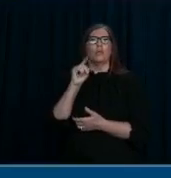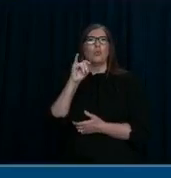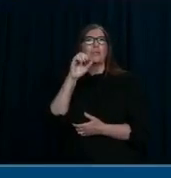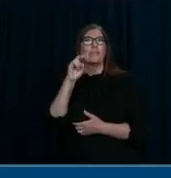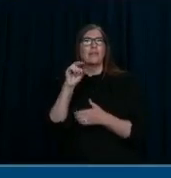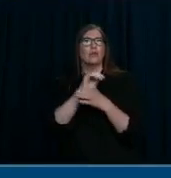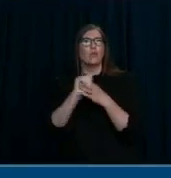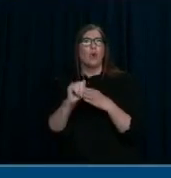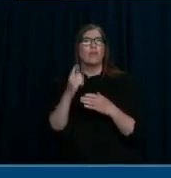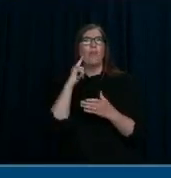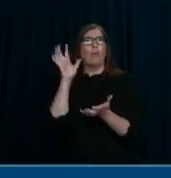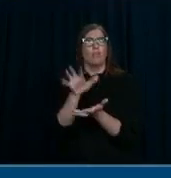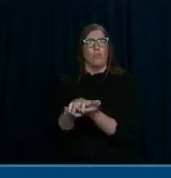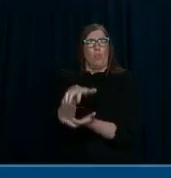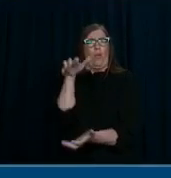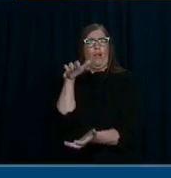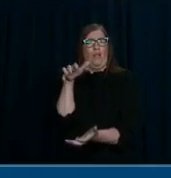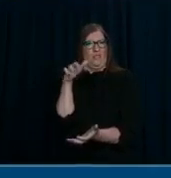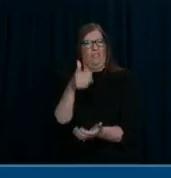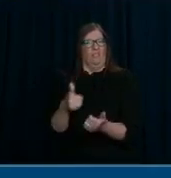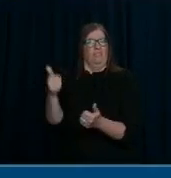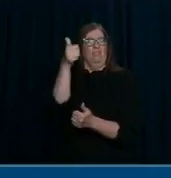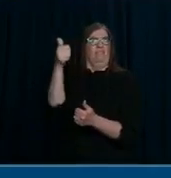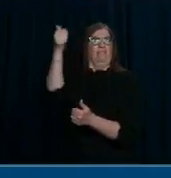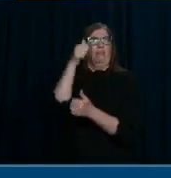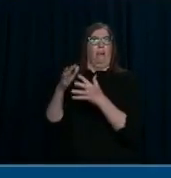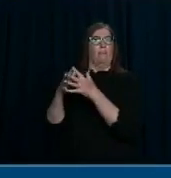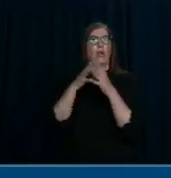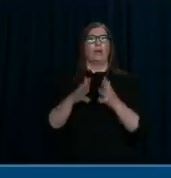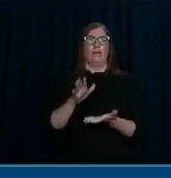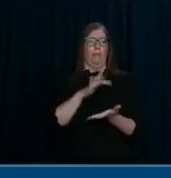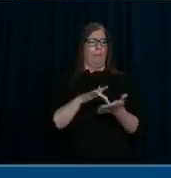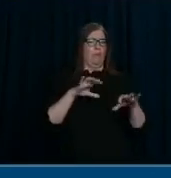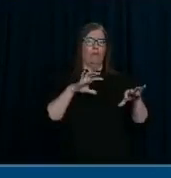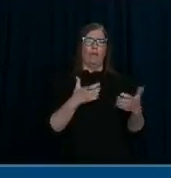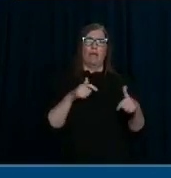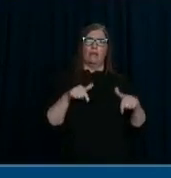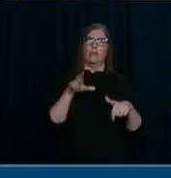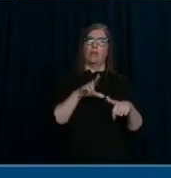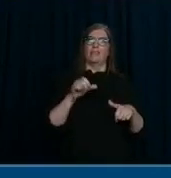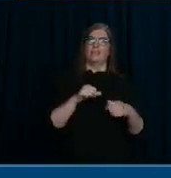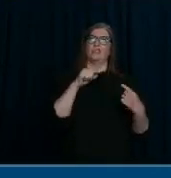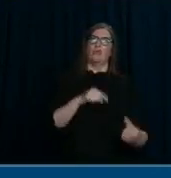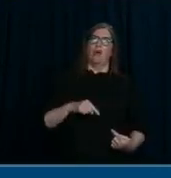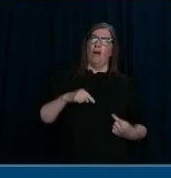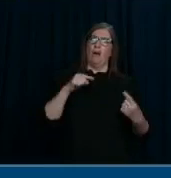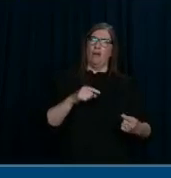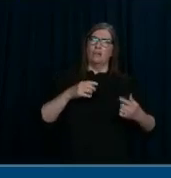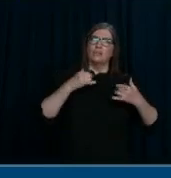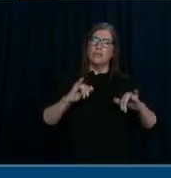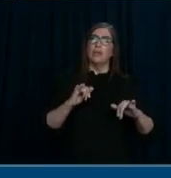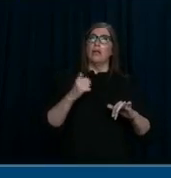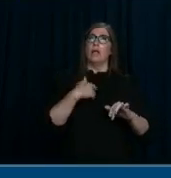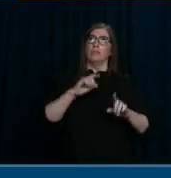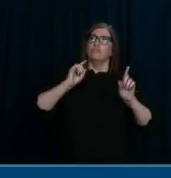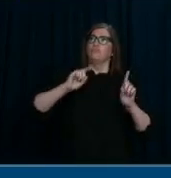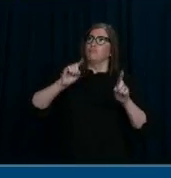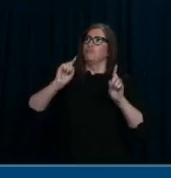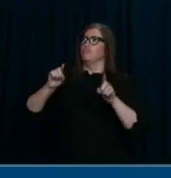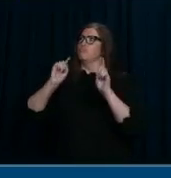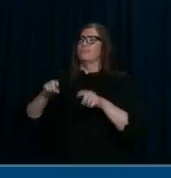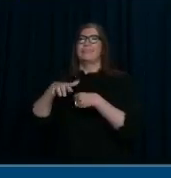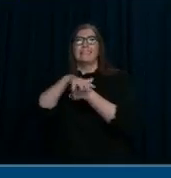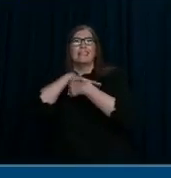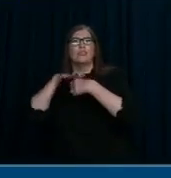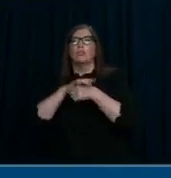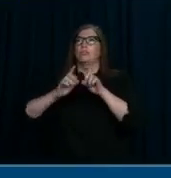to the wealthiest Americans, while the middle class in this country struggles. As I go around the district and I talk to